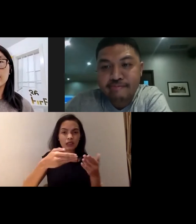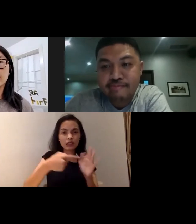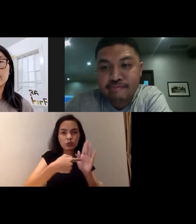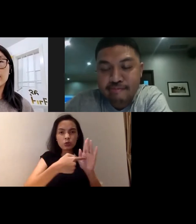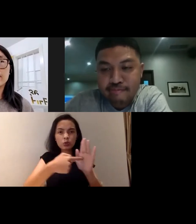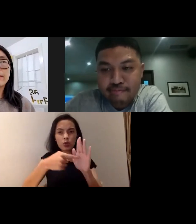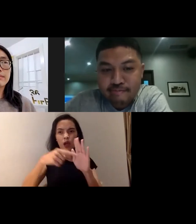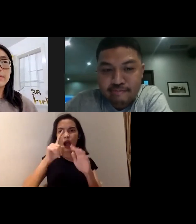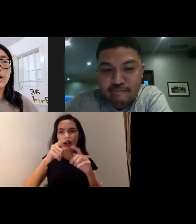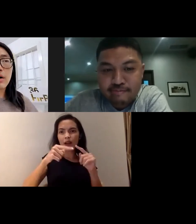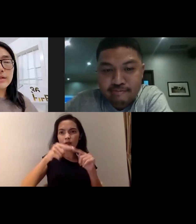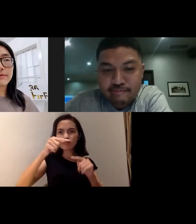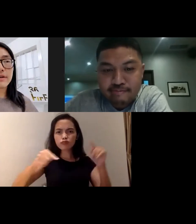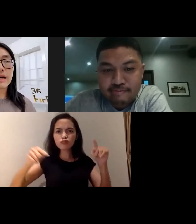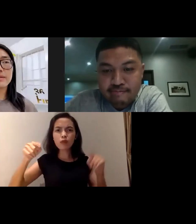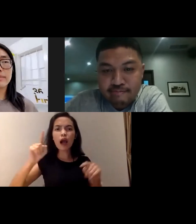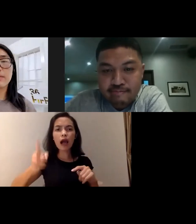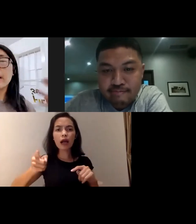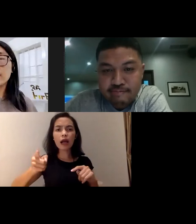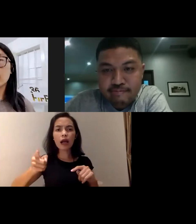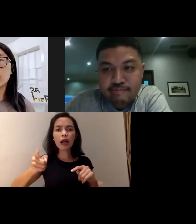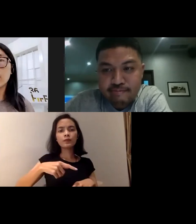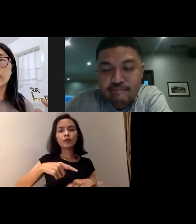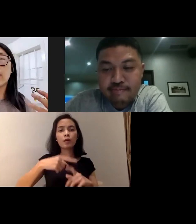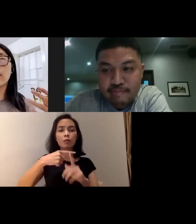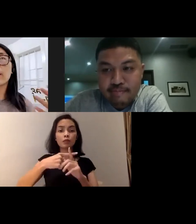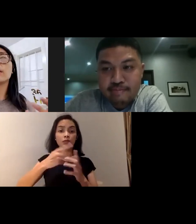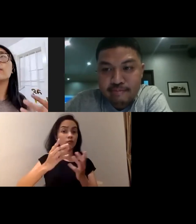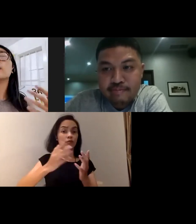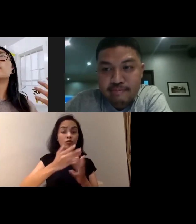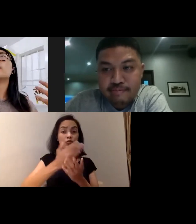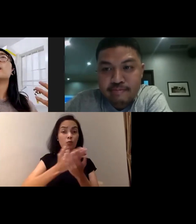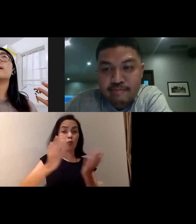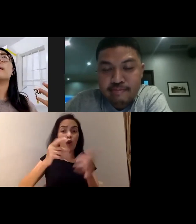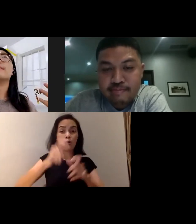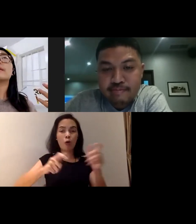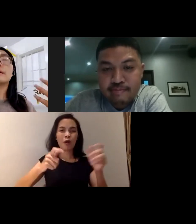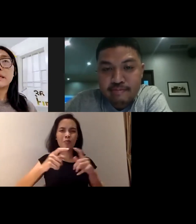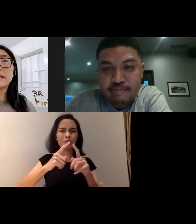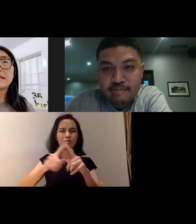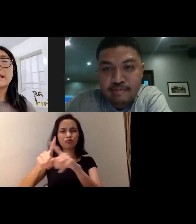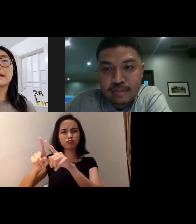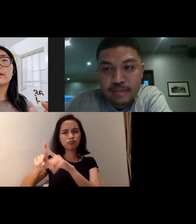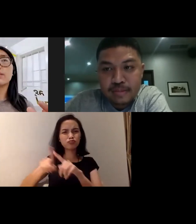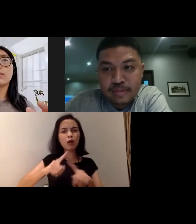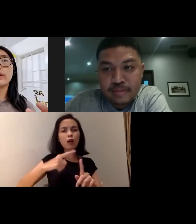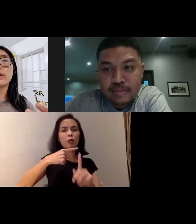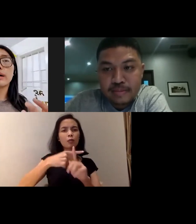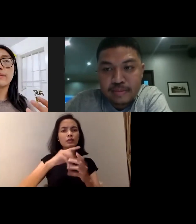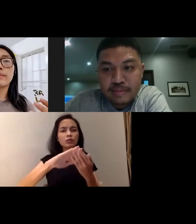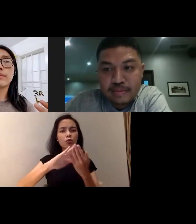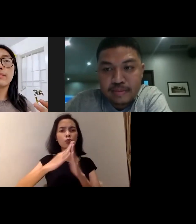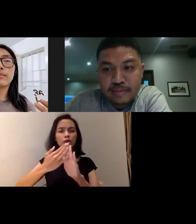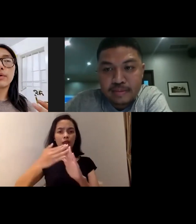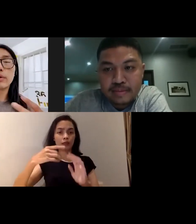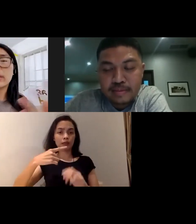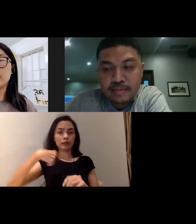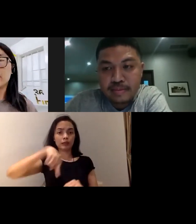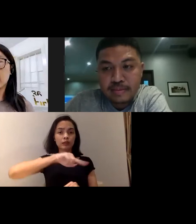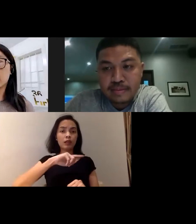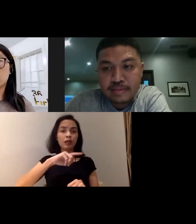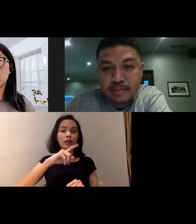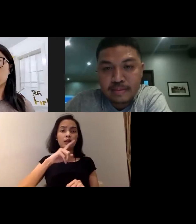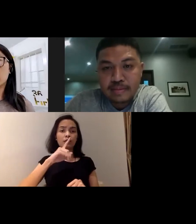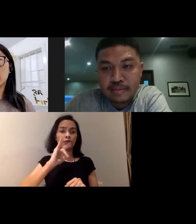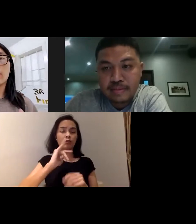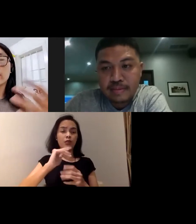have all different kinds of people, and we are a community that we're